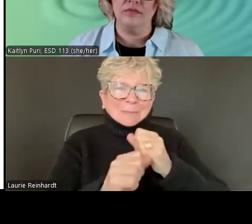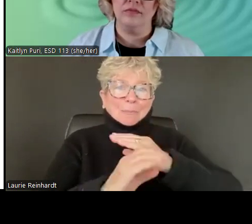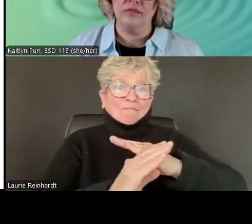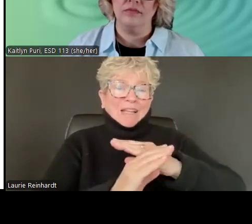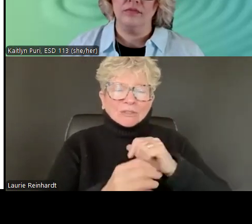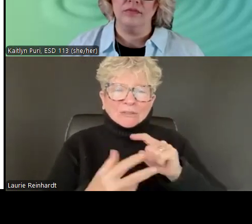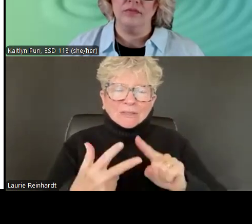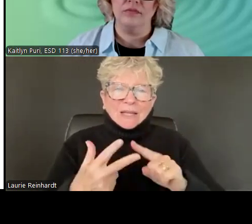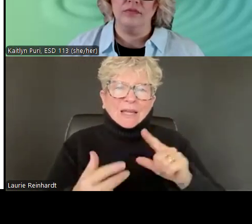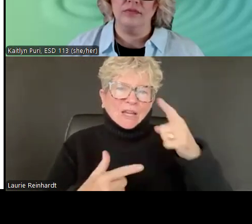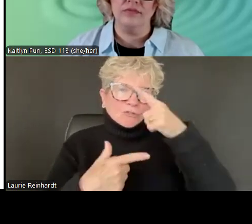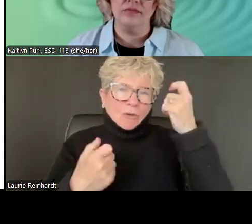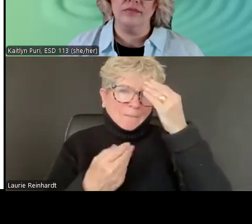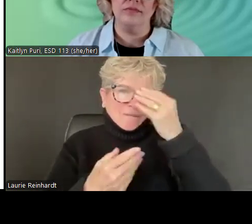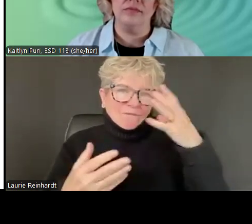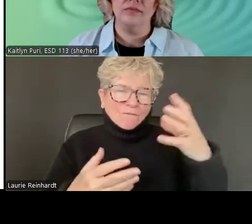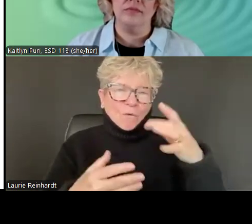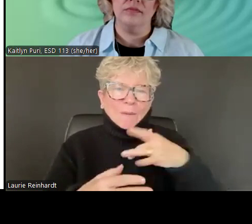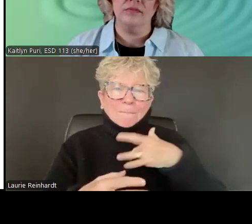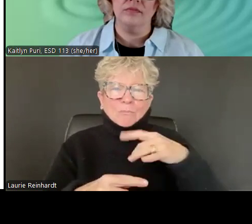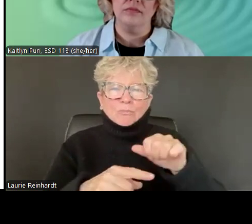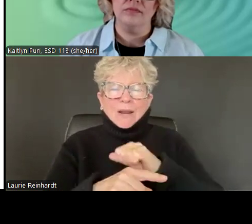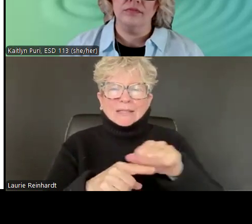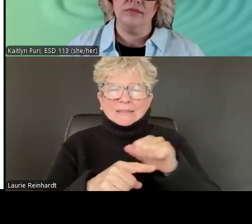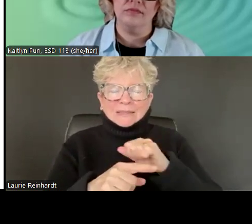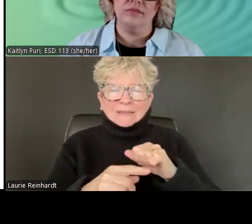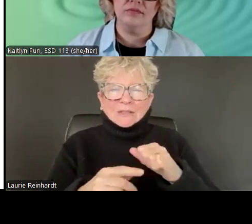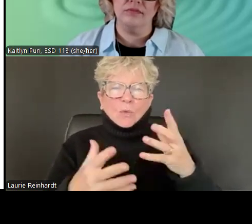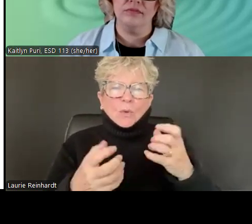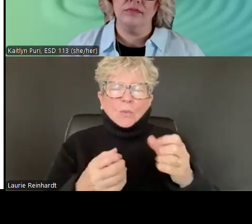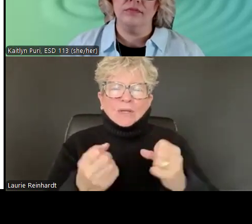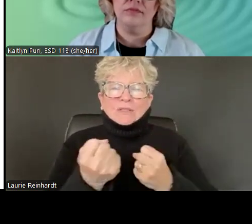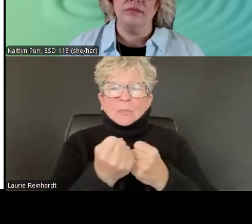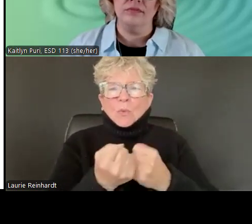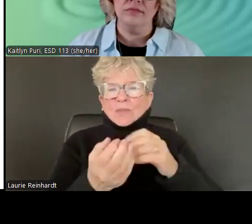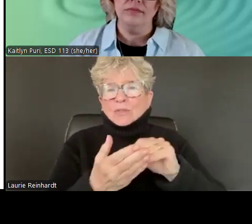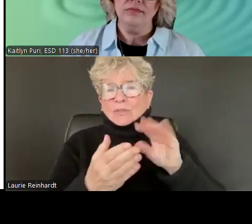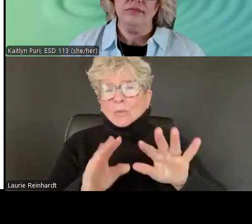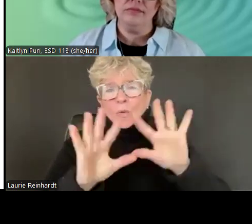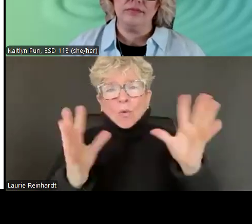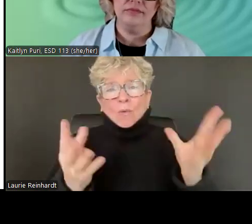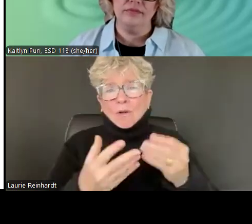trauma-informed practices. We want to support students' overall health and well-being.